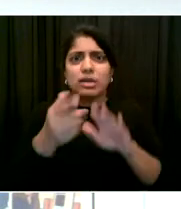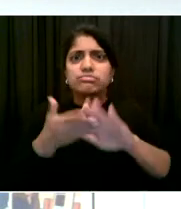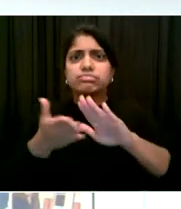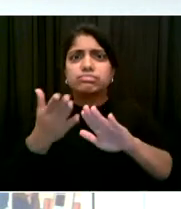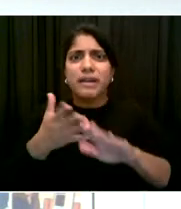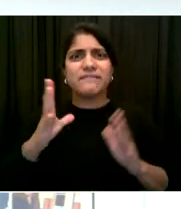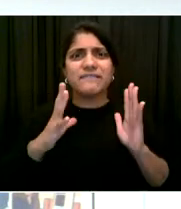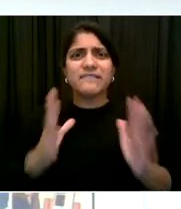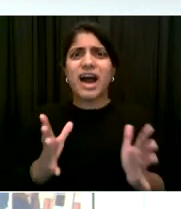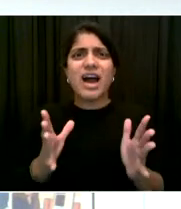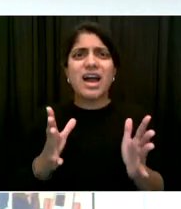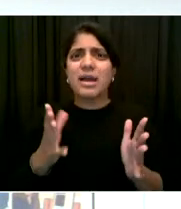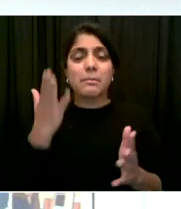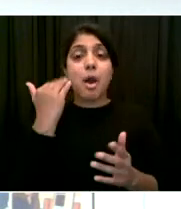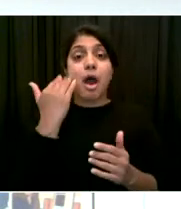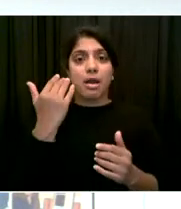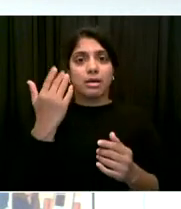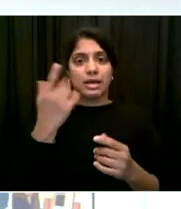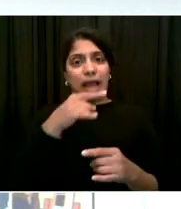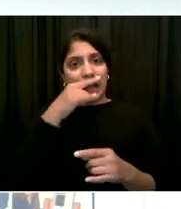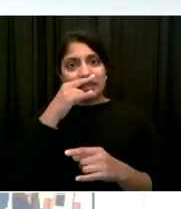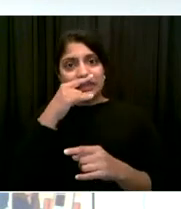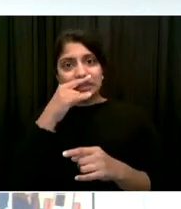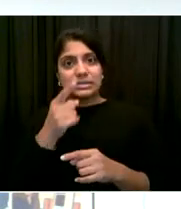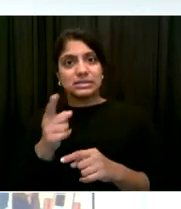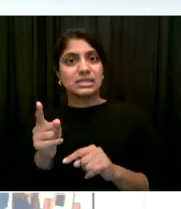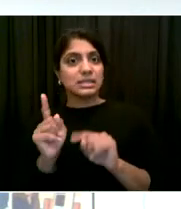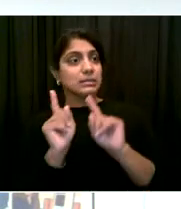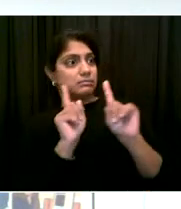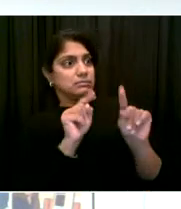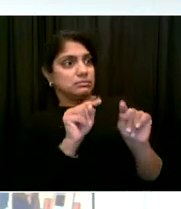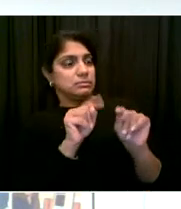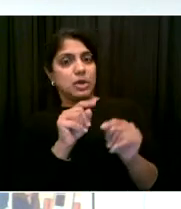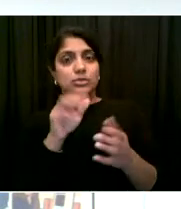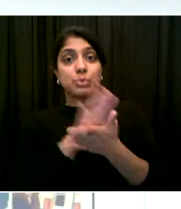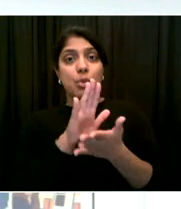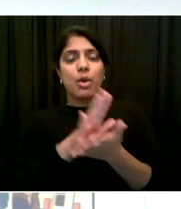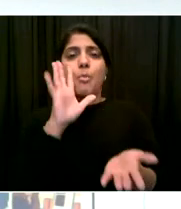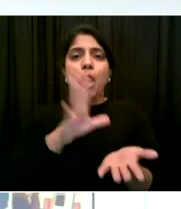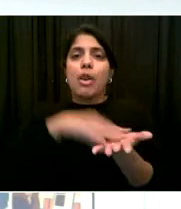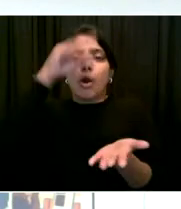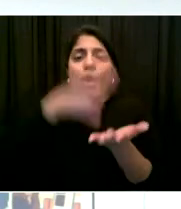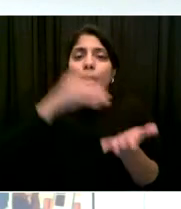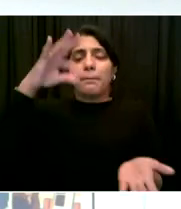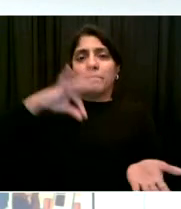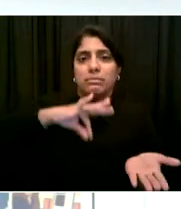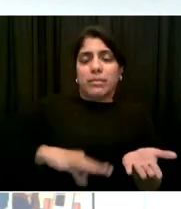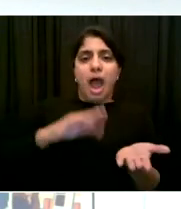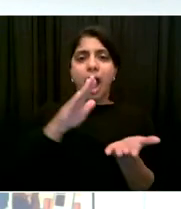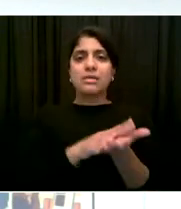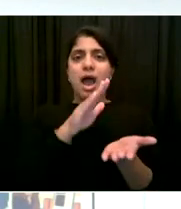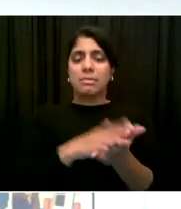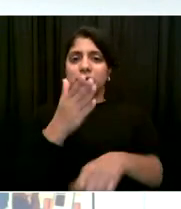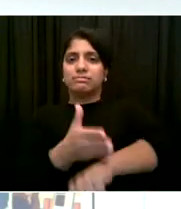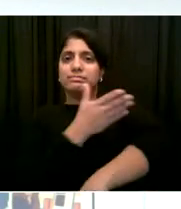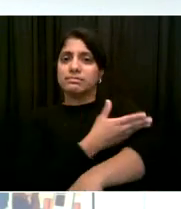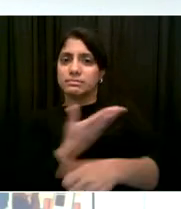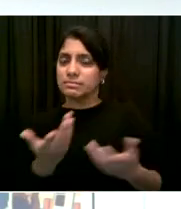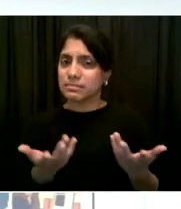provides. The last thing that I'll say is just to reemphasize, there's one really important thing that parents can